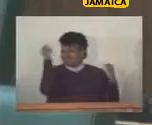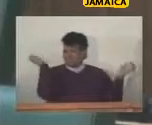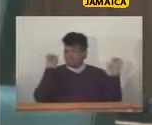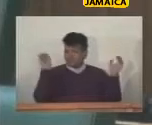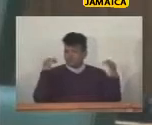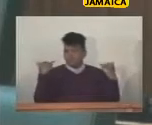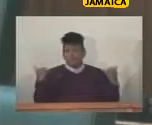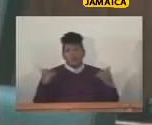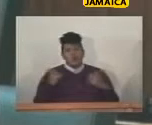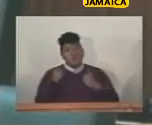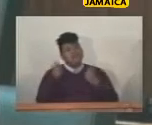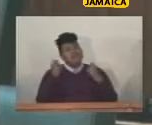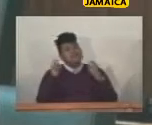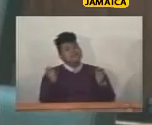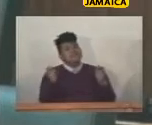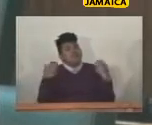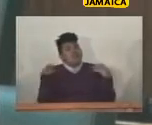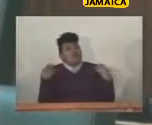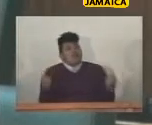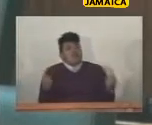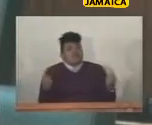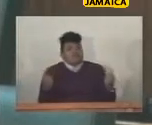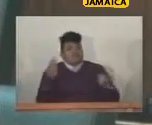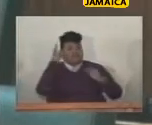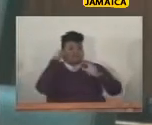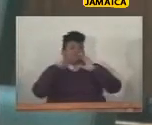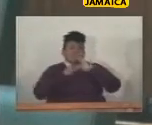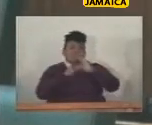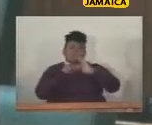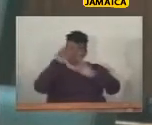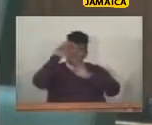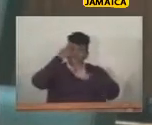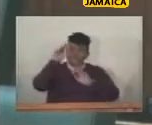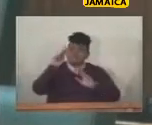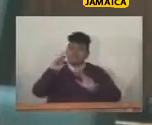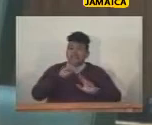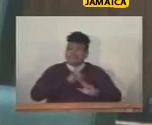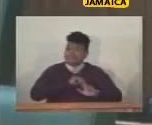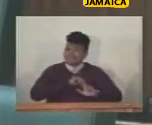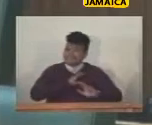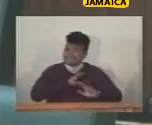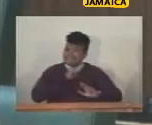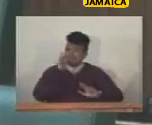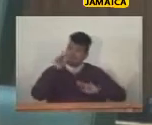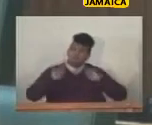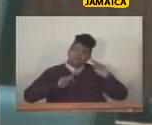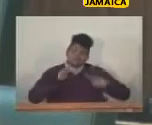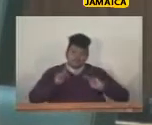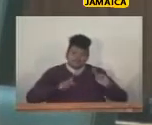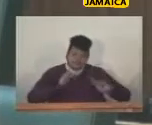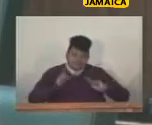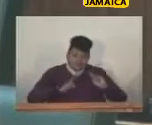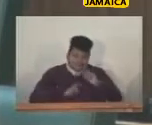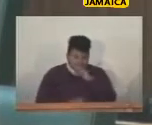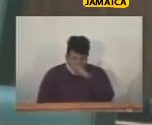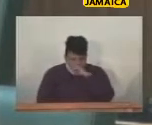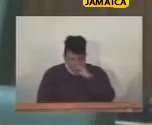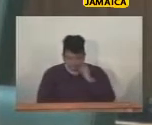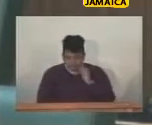evokes confidence because of the demonstration of the respect and dignity for our people.